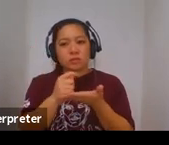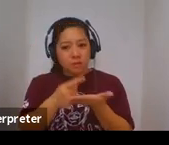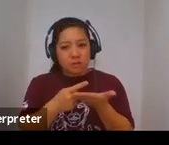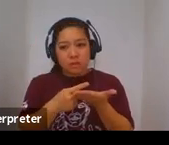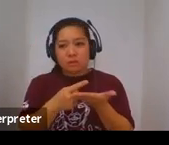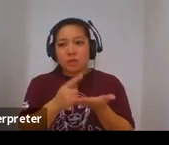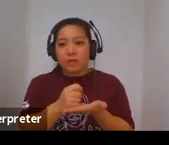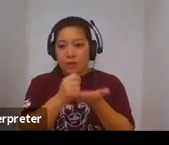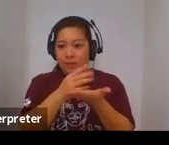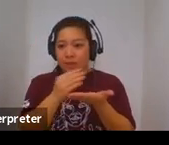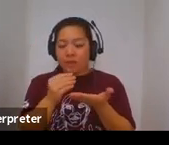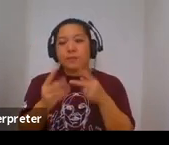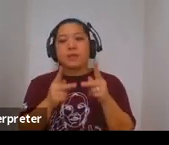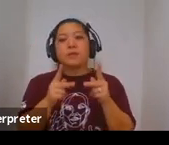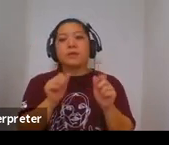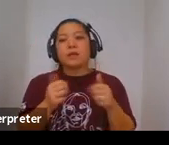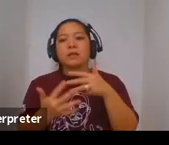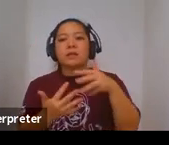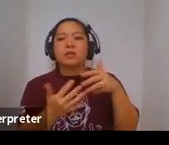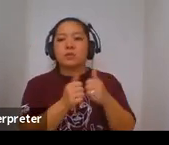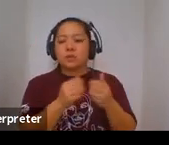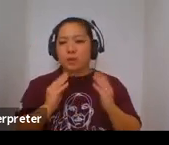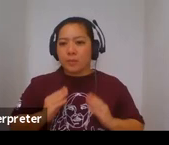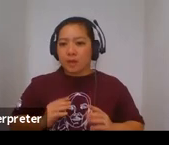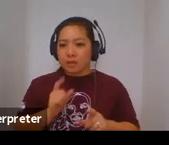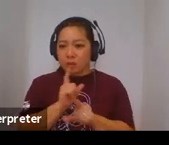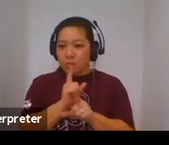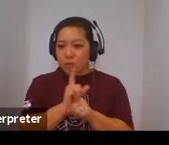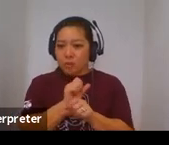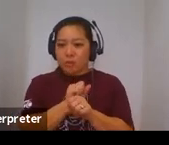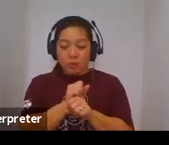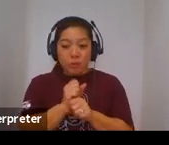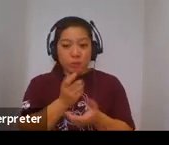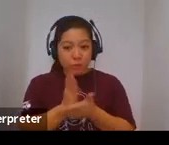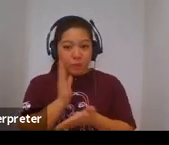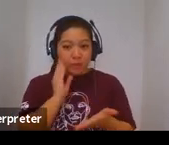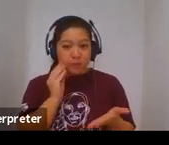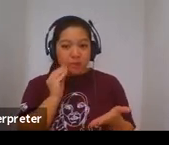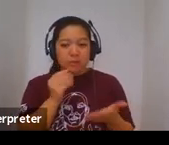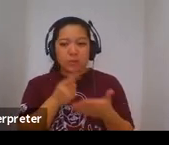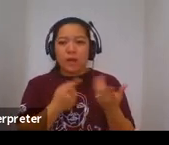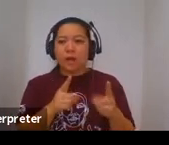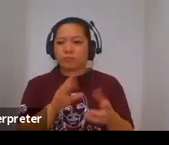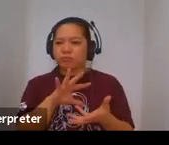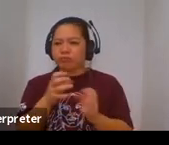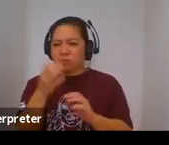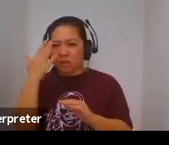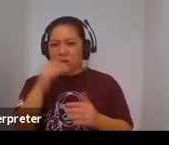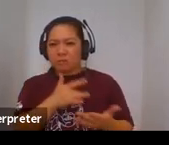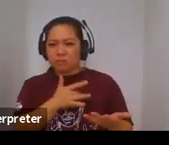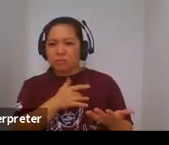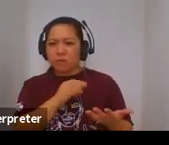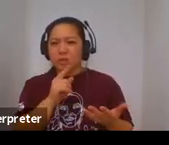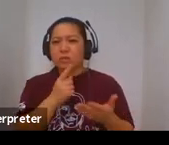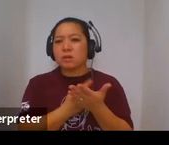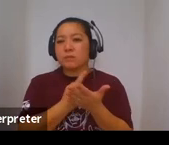people can engage with their body and work through their experience of trauma. In fact, it might be